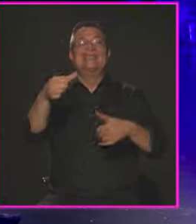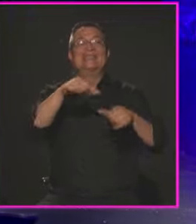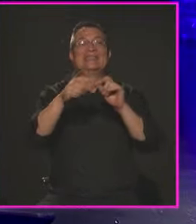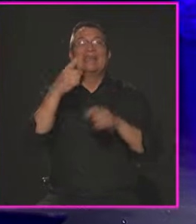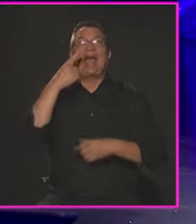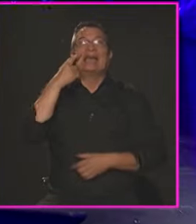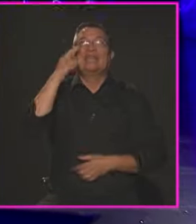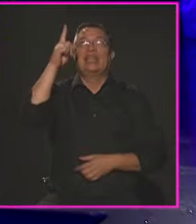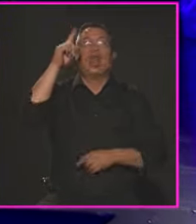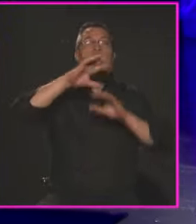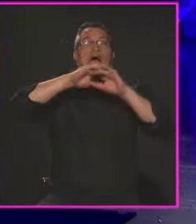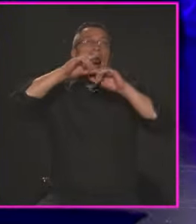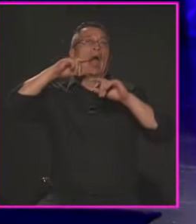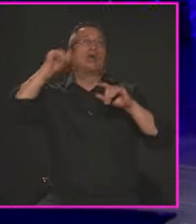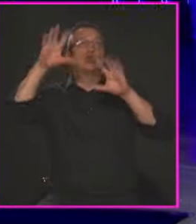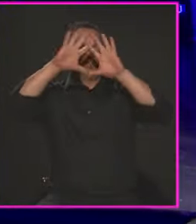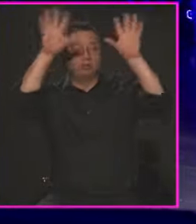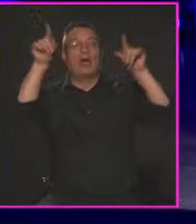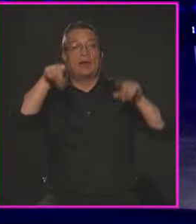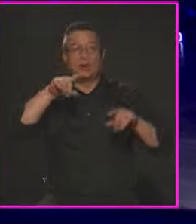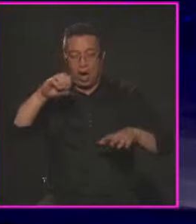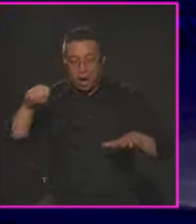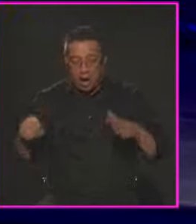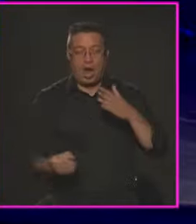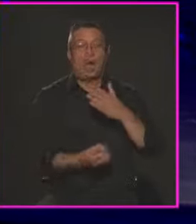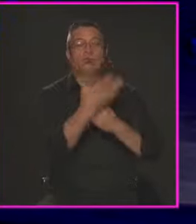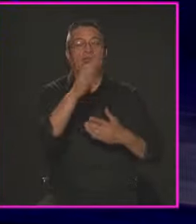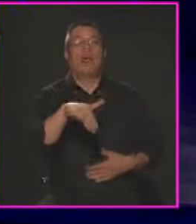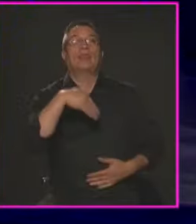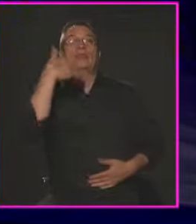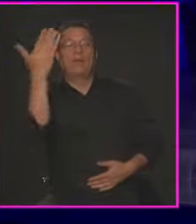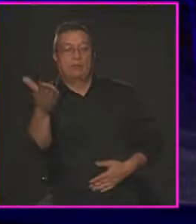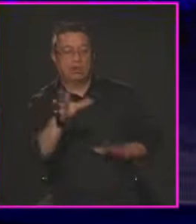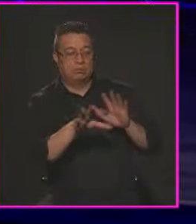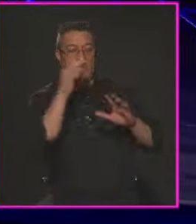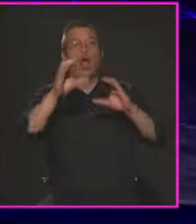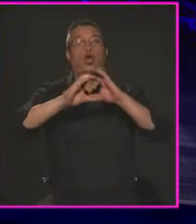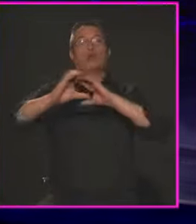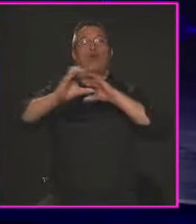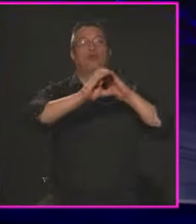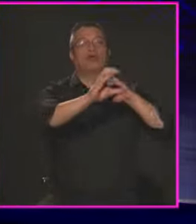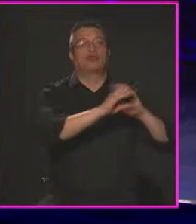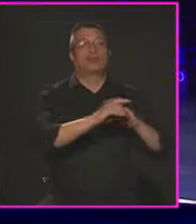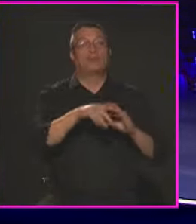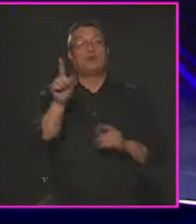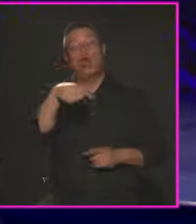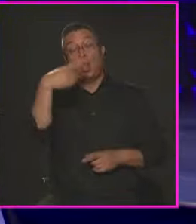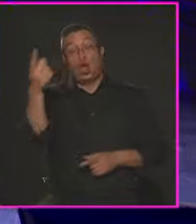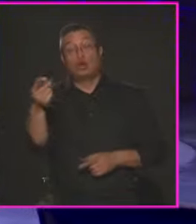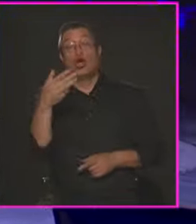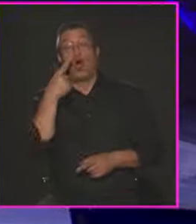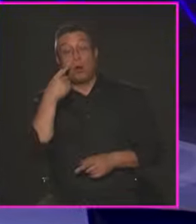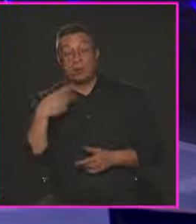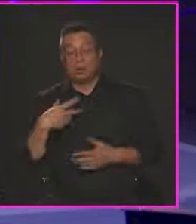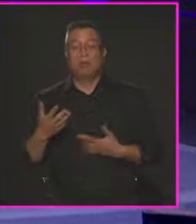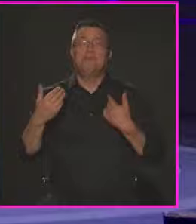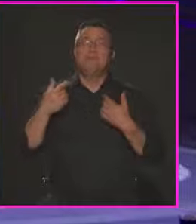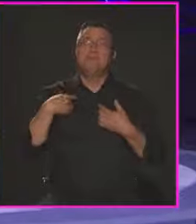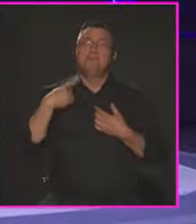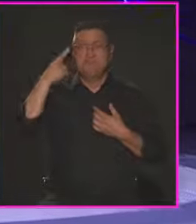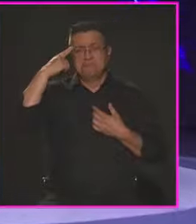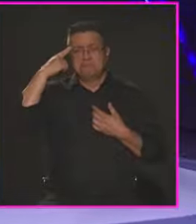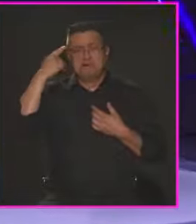developed radio communication. At the same way, Röntgen did not wake up one morning saying, I want a stuff which would allow